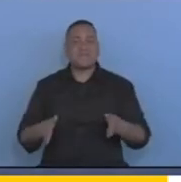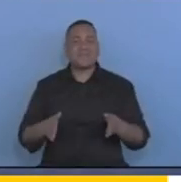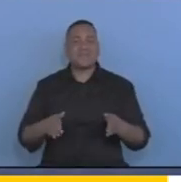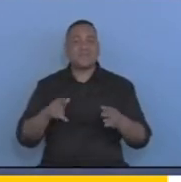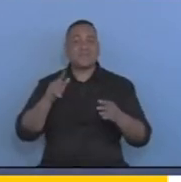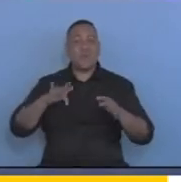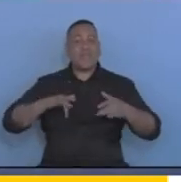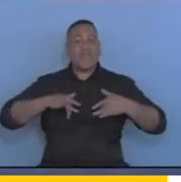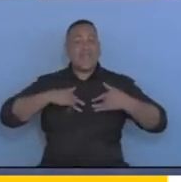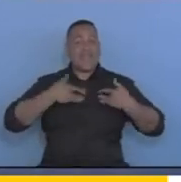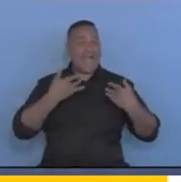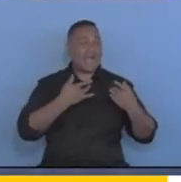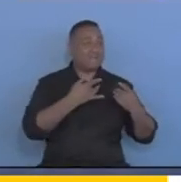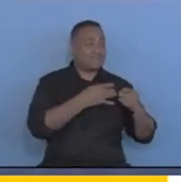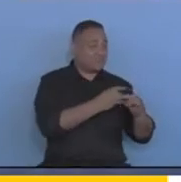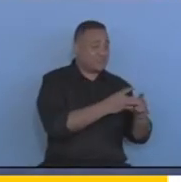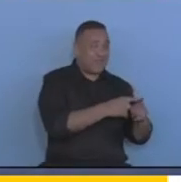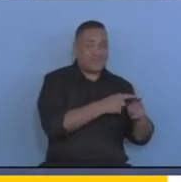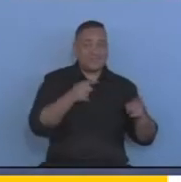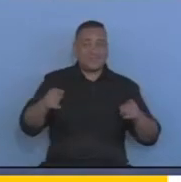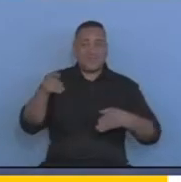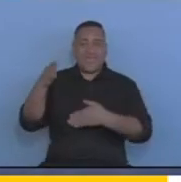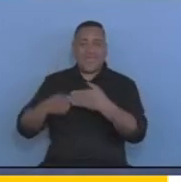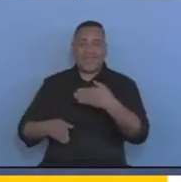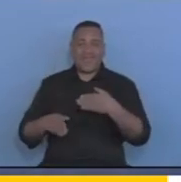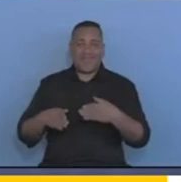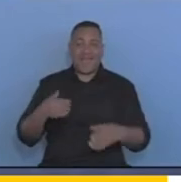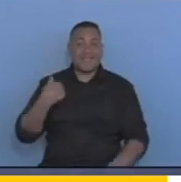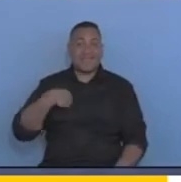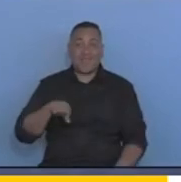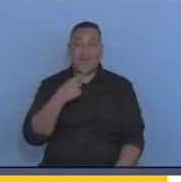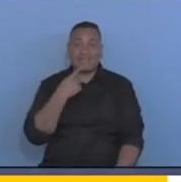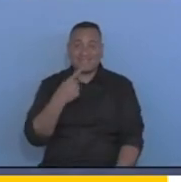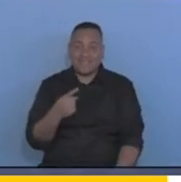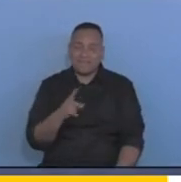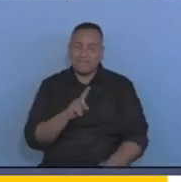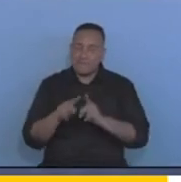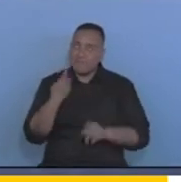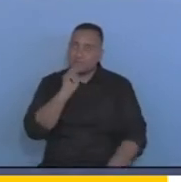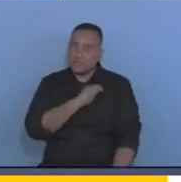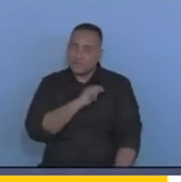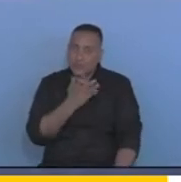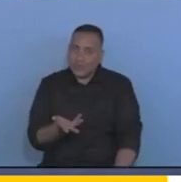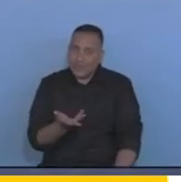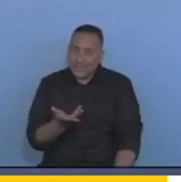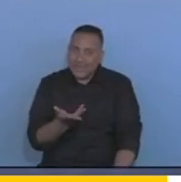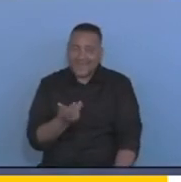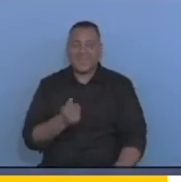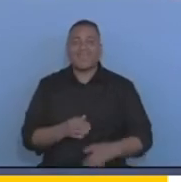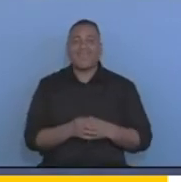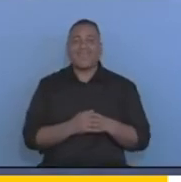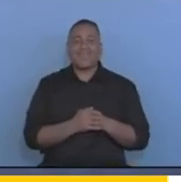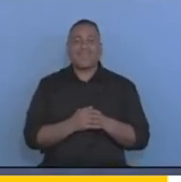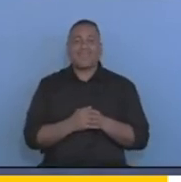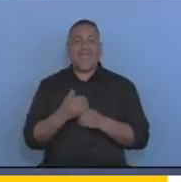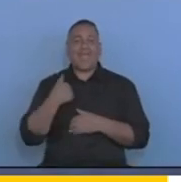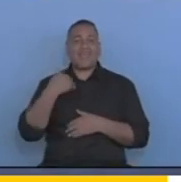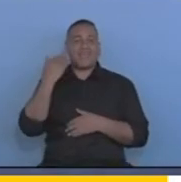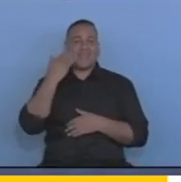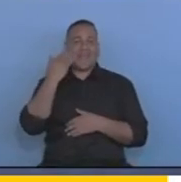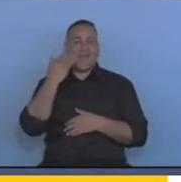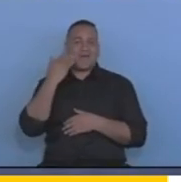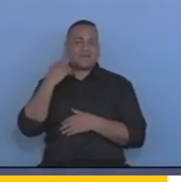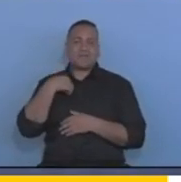Get it to the end. I didn't want to say it, but it certainly is. Well done. I don't even want to ask you what you're building there,